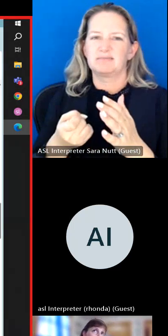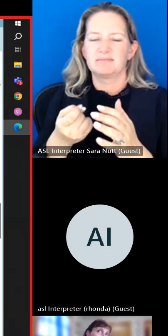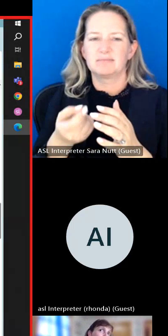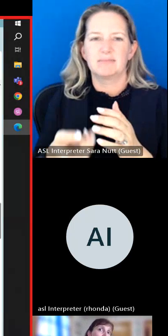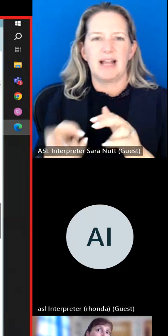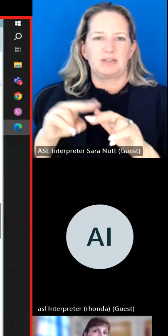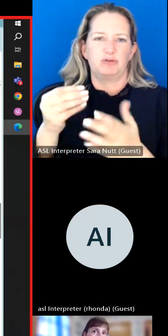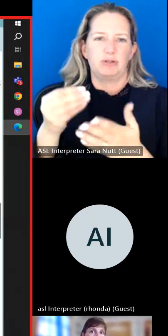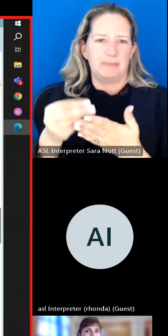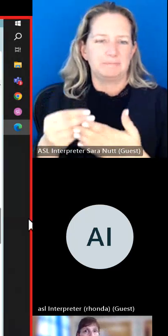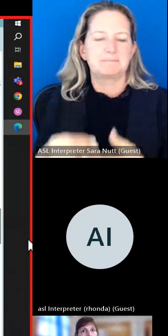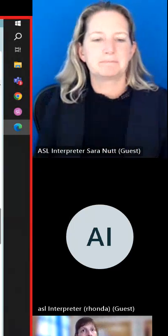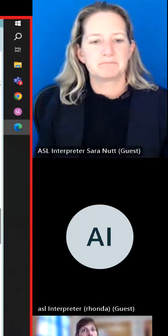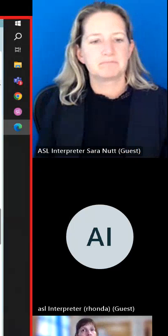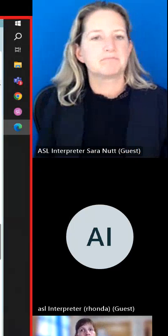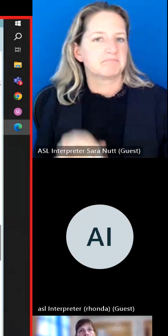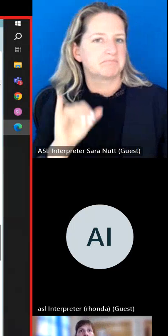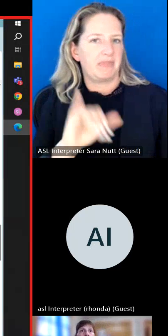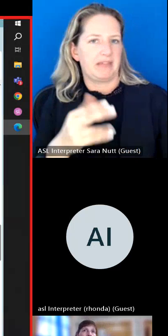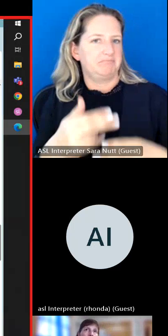Canva.